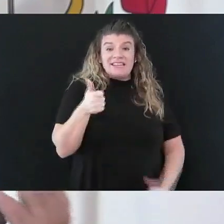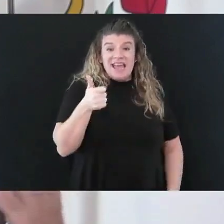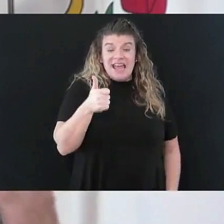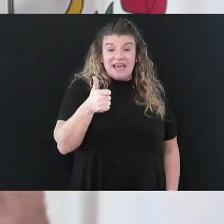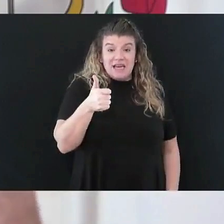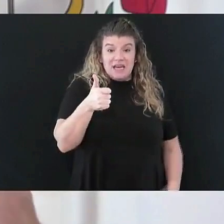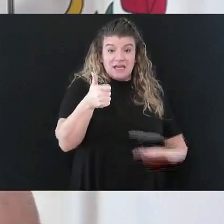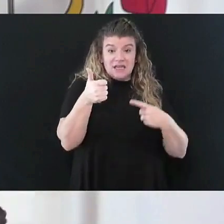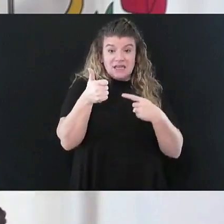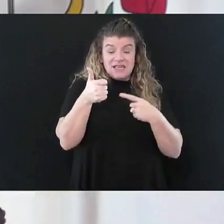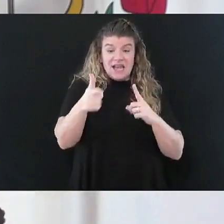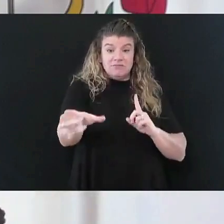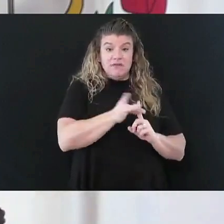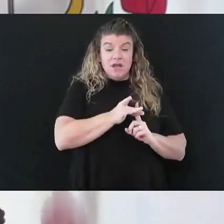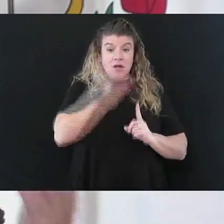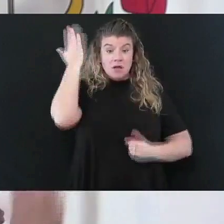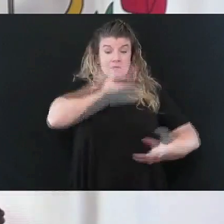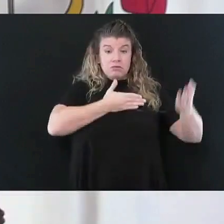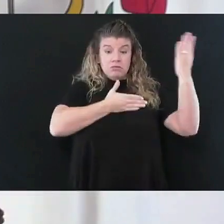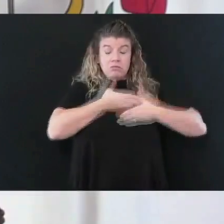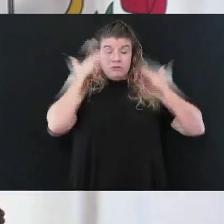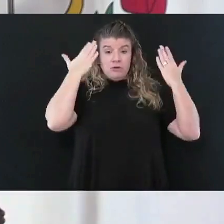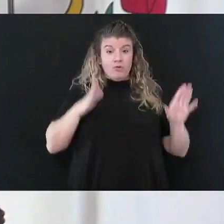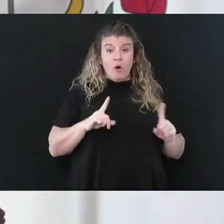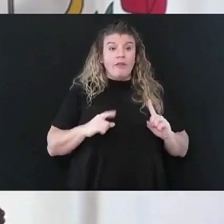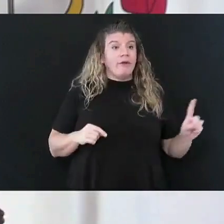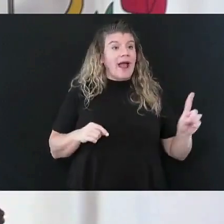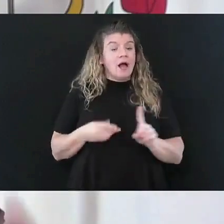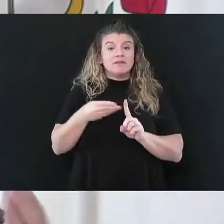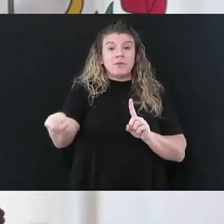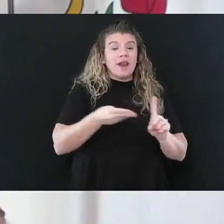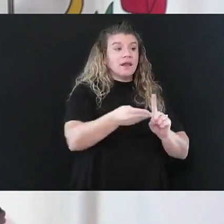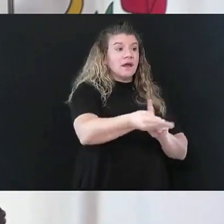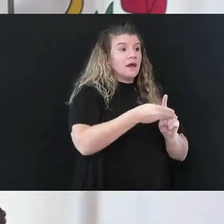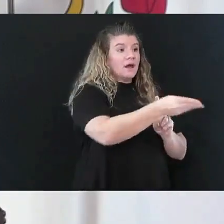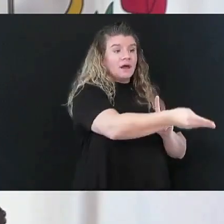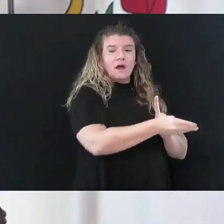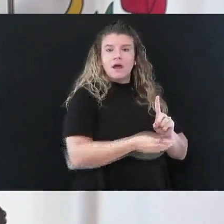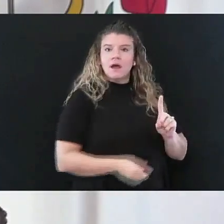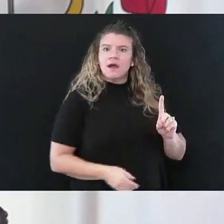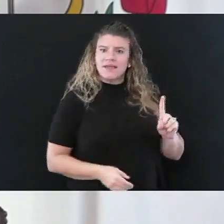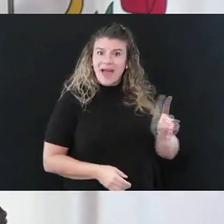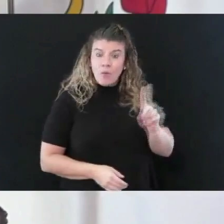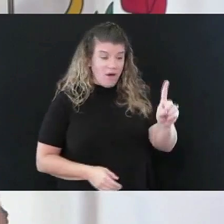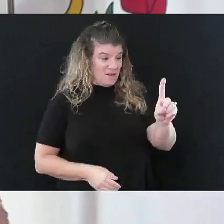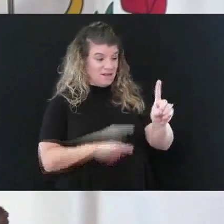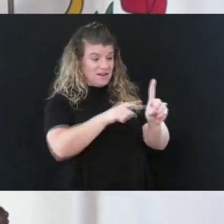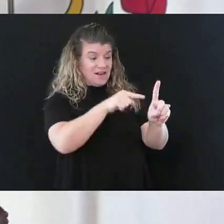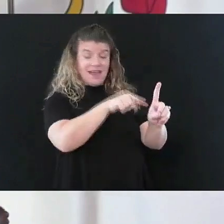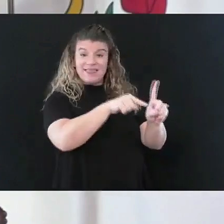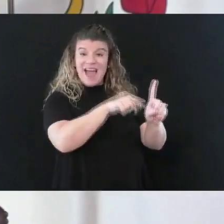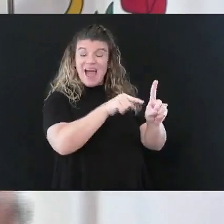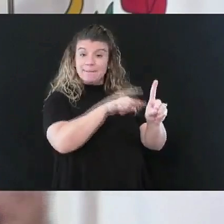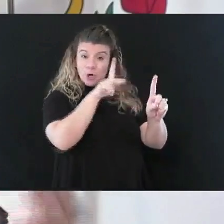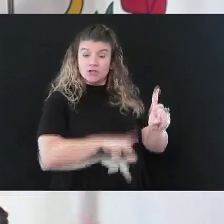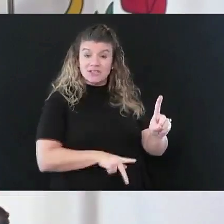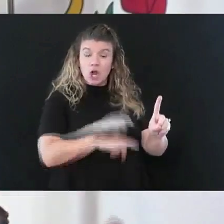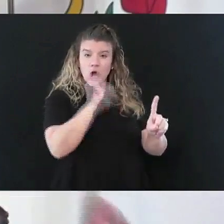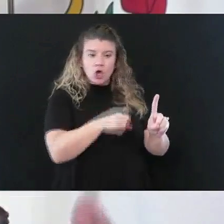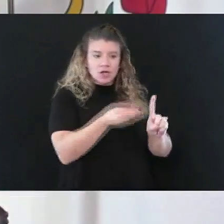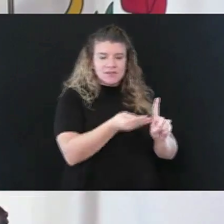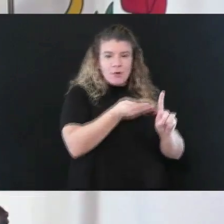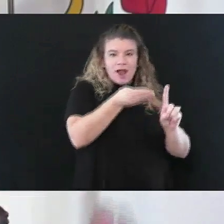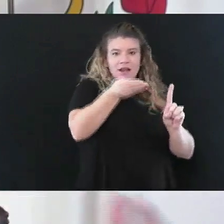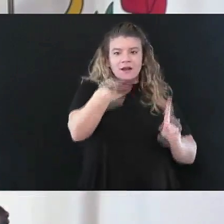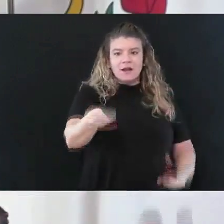are, asymptomatic that are spreading this. What is the chances of one of those 10 spreading this